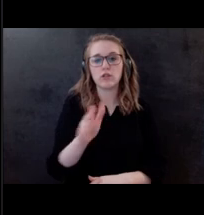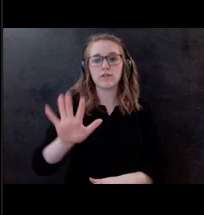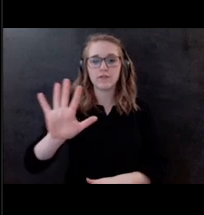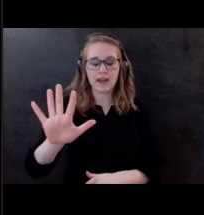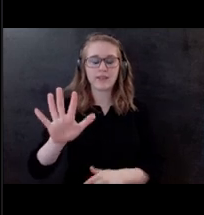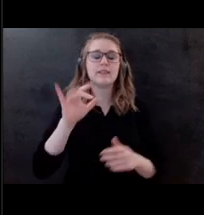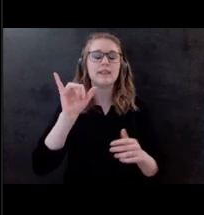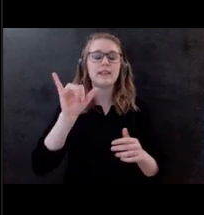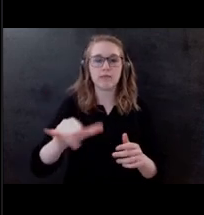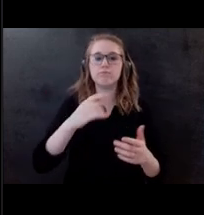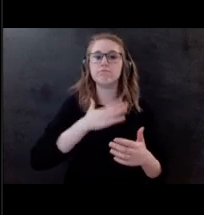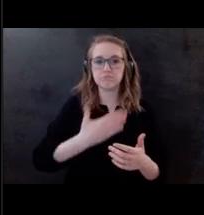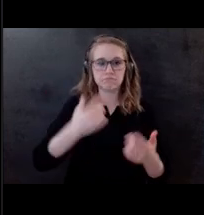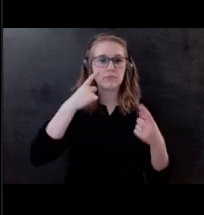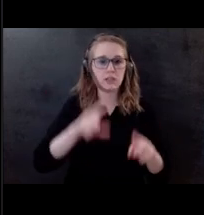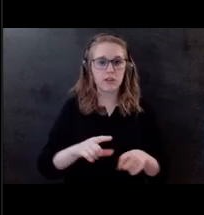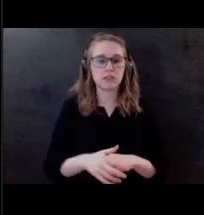acknowledged.